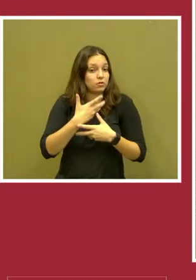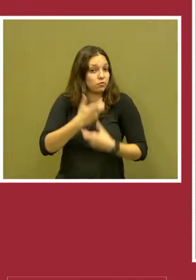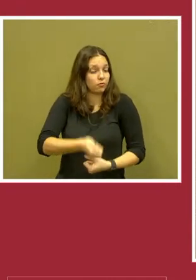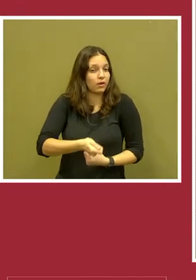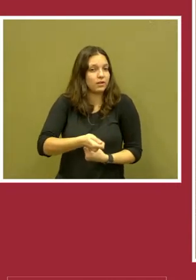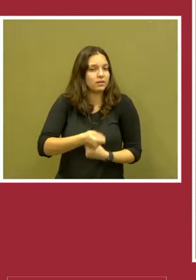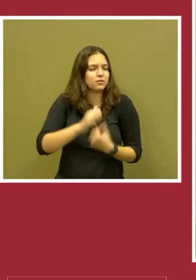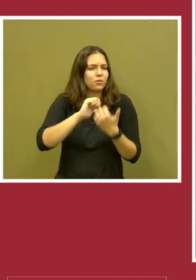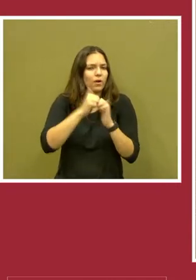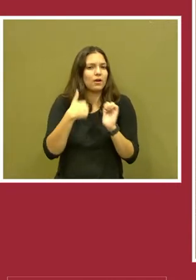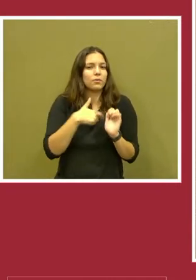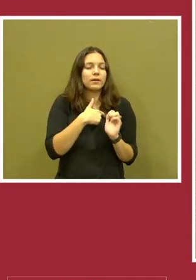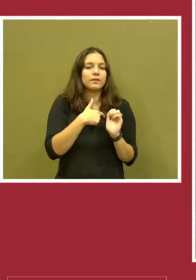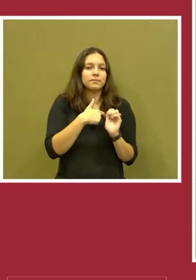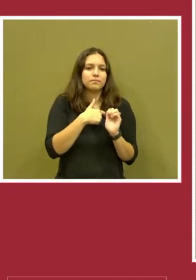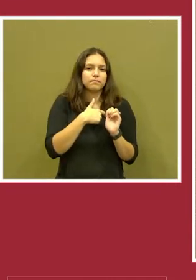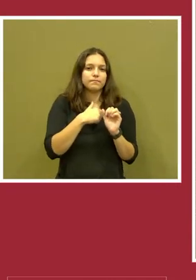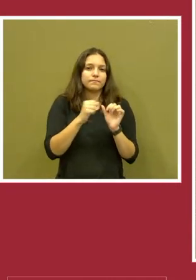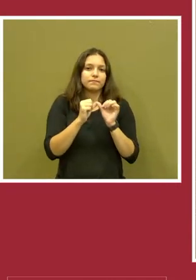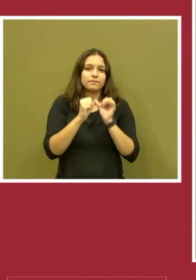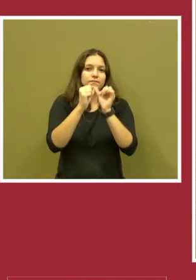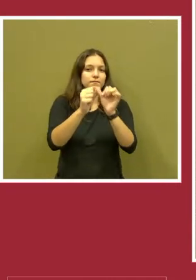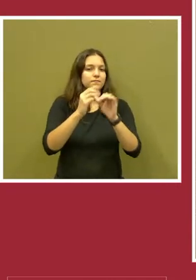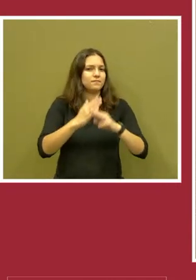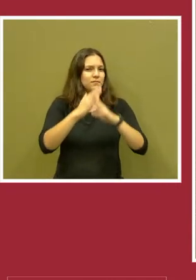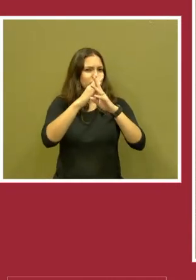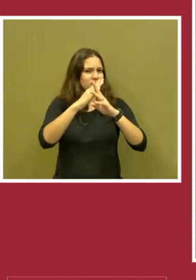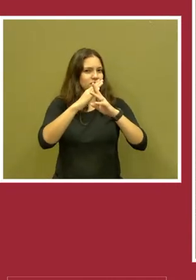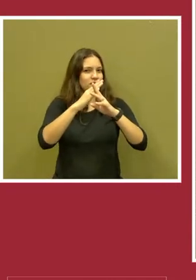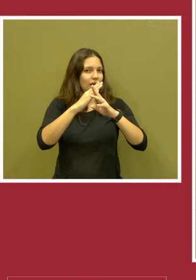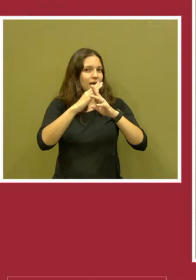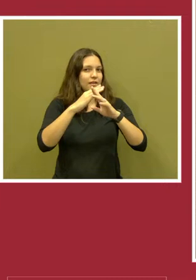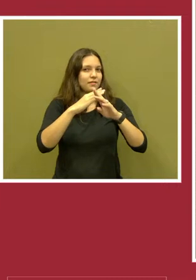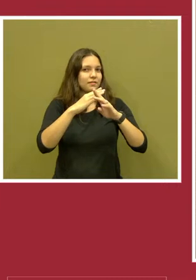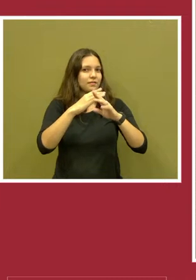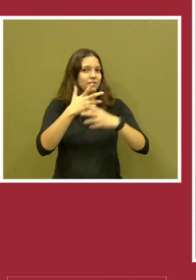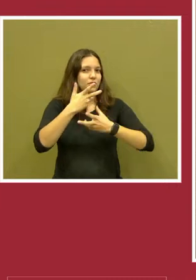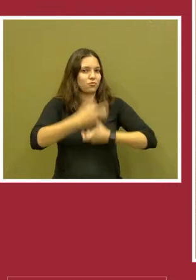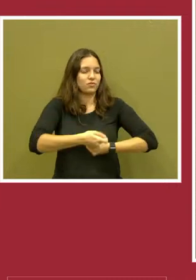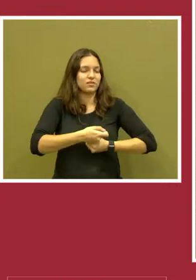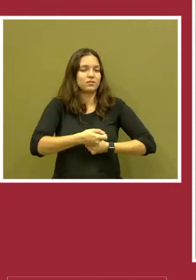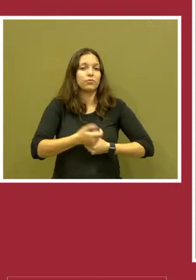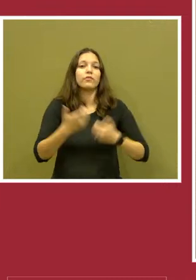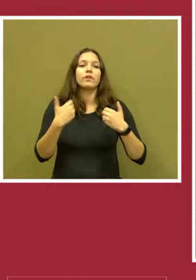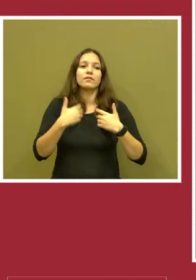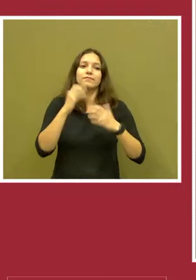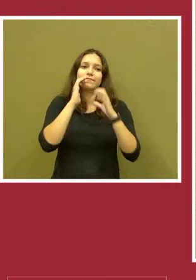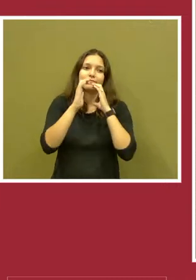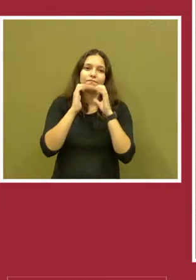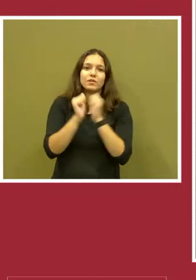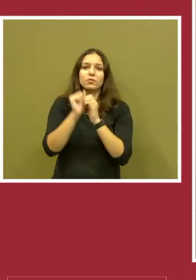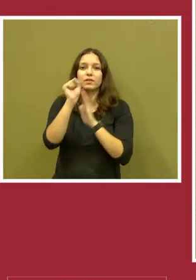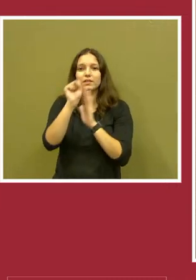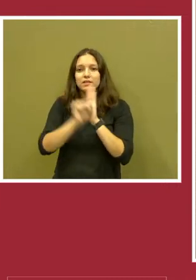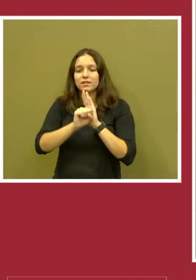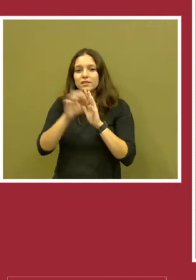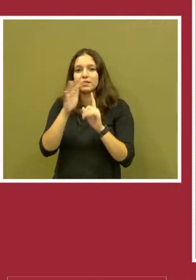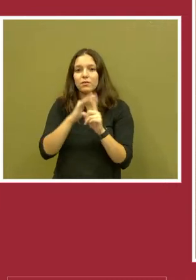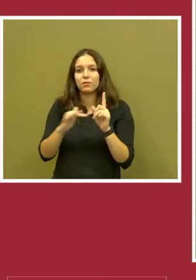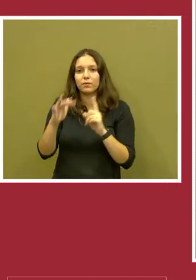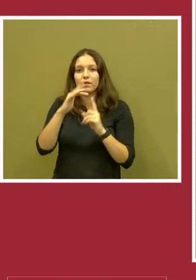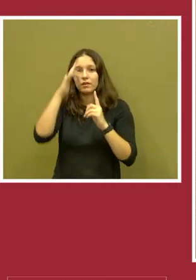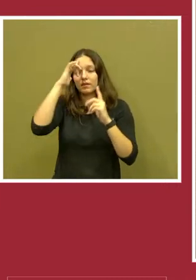so how do we, you know, maintain that and protect that? And so, you know, we've had a lot of conversation with the state around